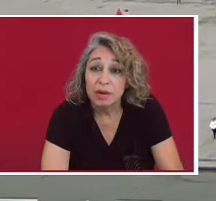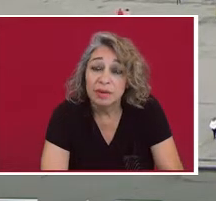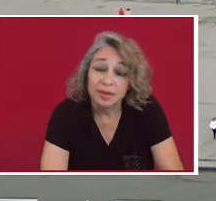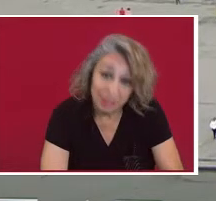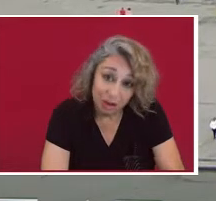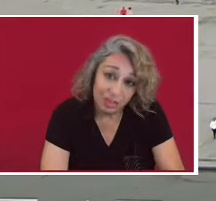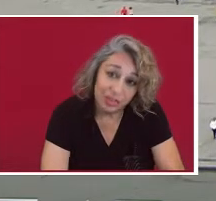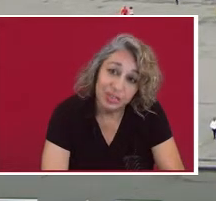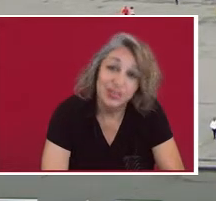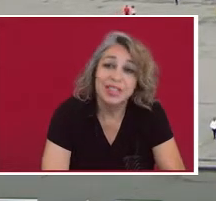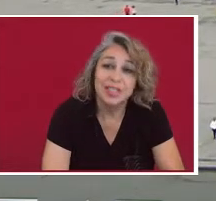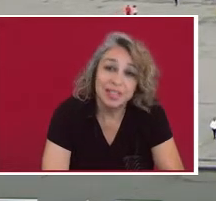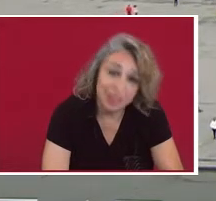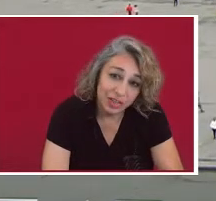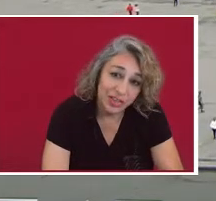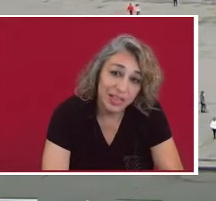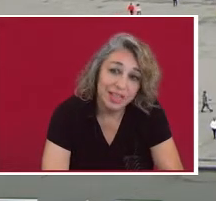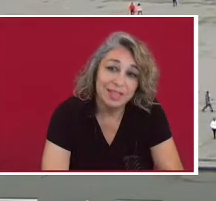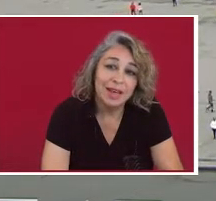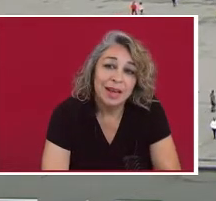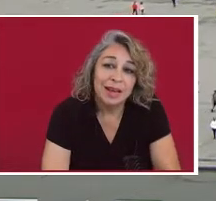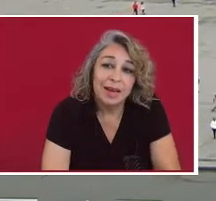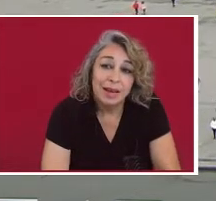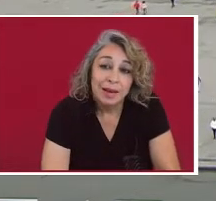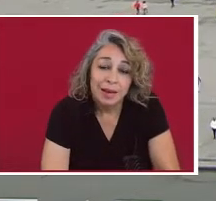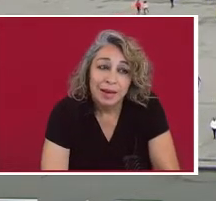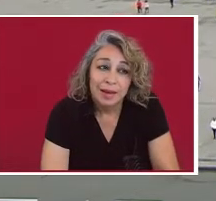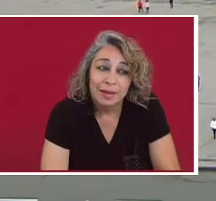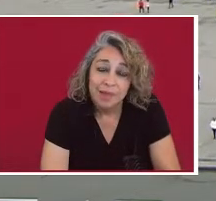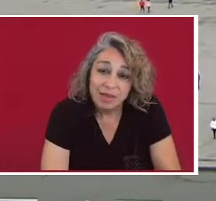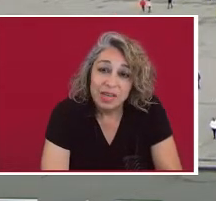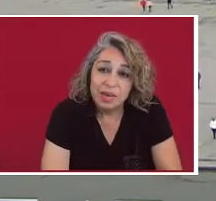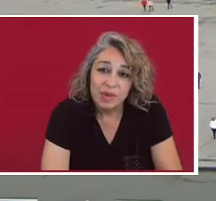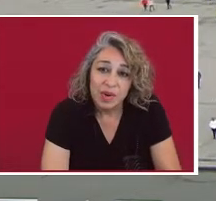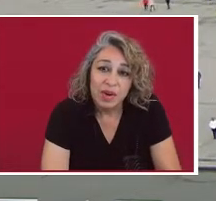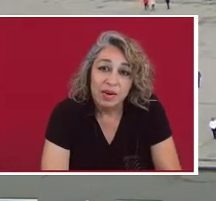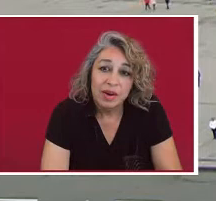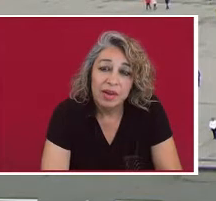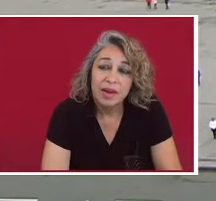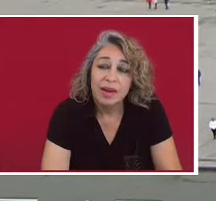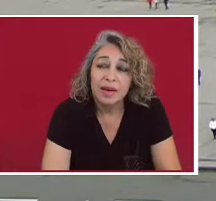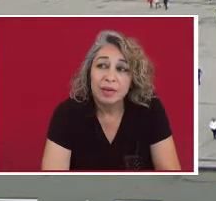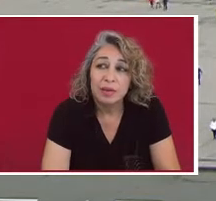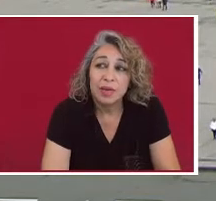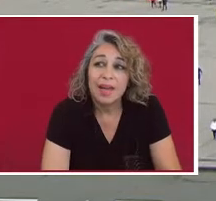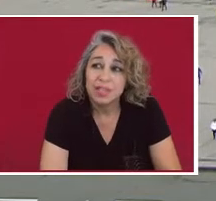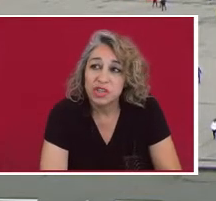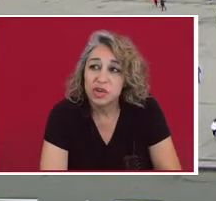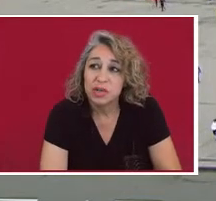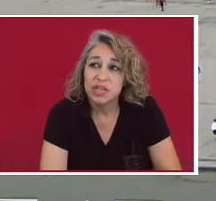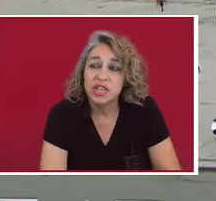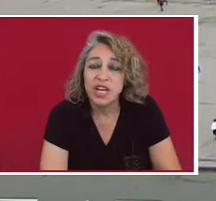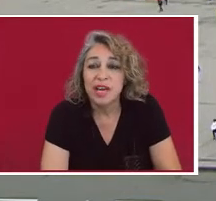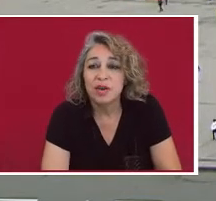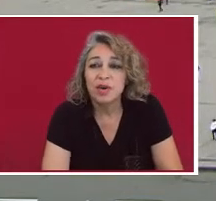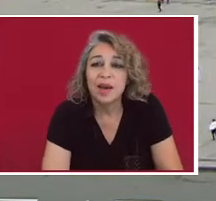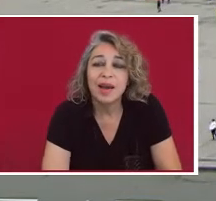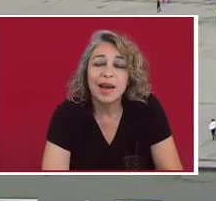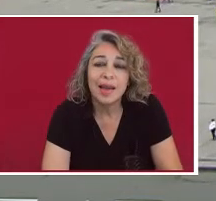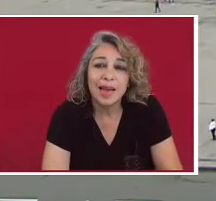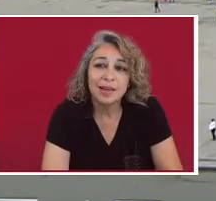career, like doctors, nurses, attorneys, every type of career has a shortage